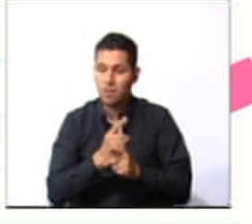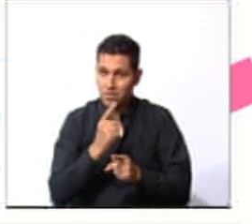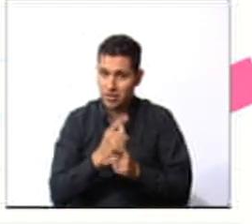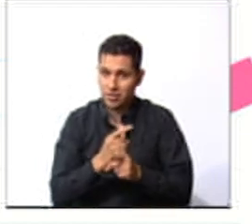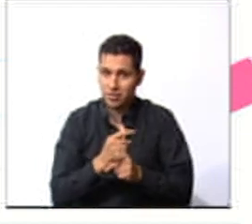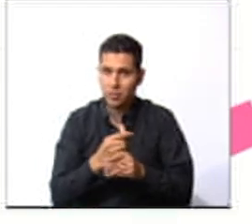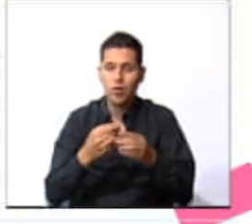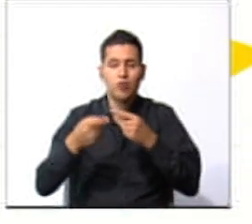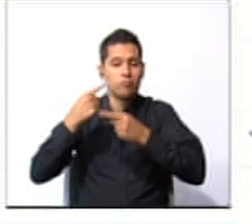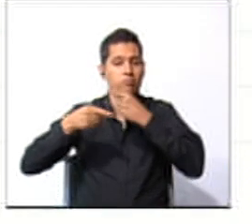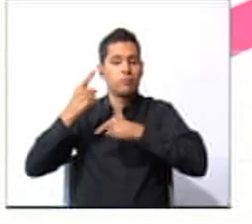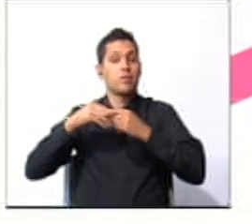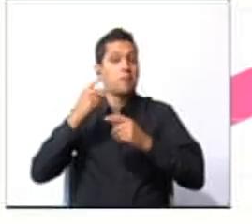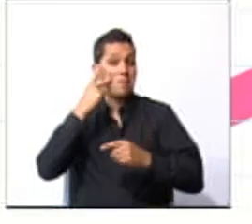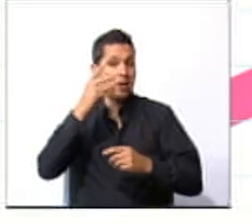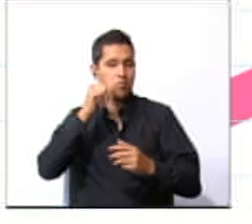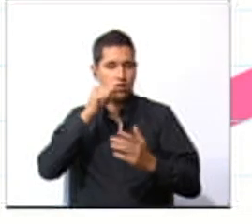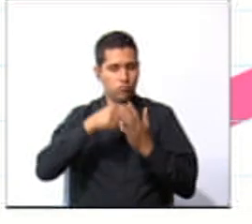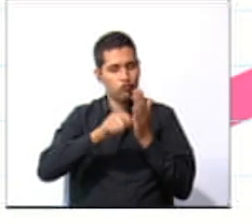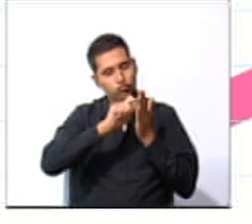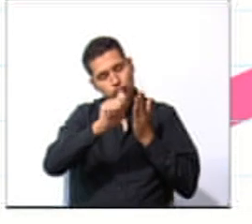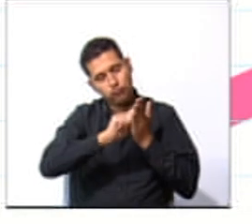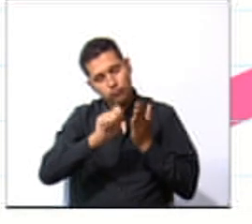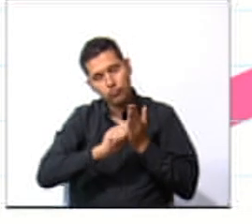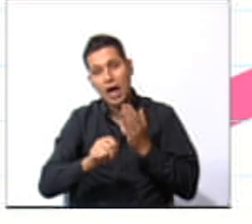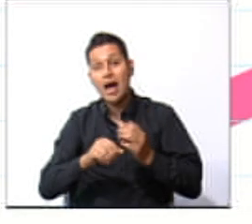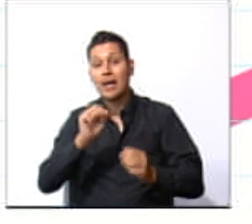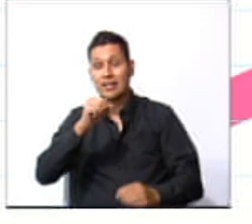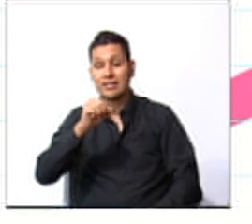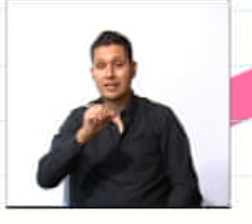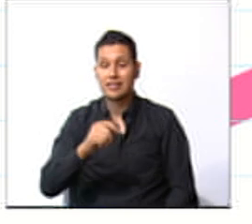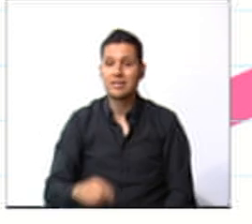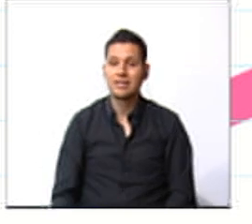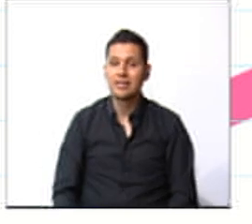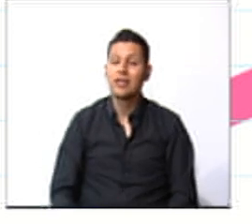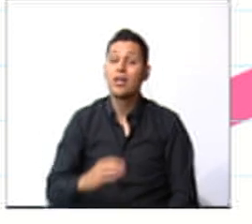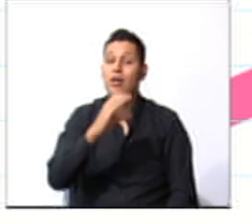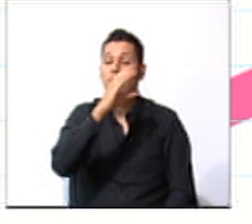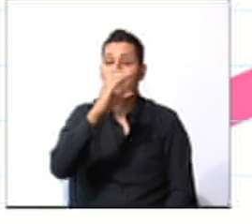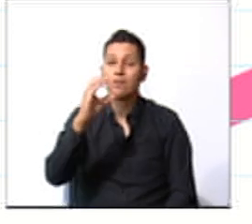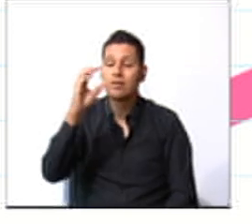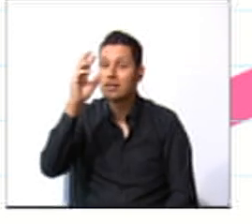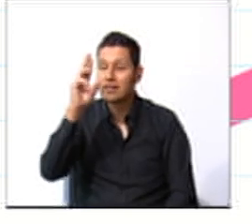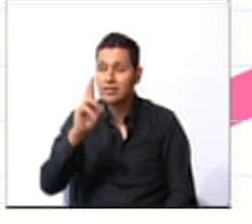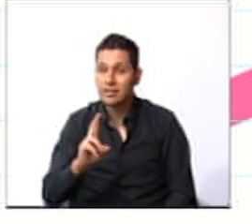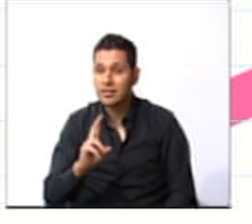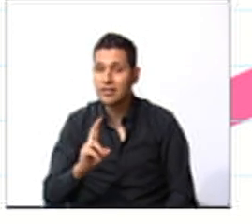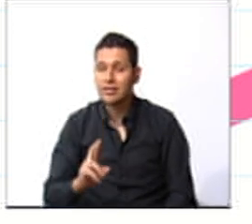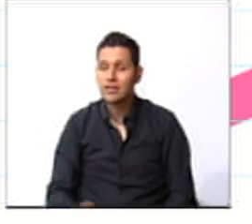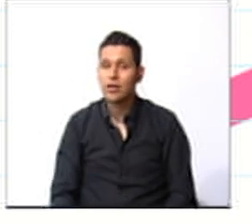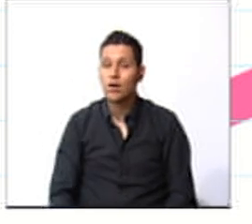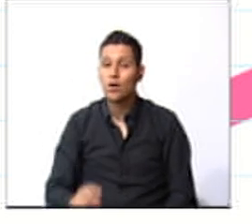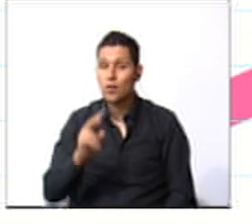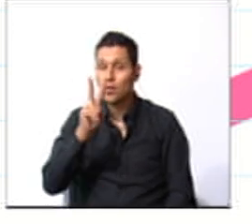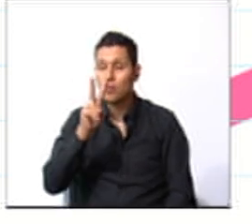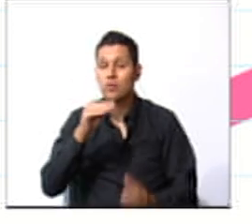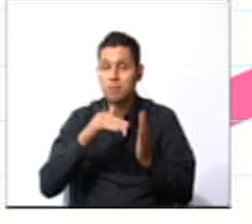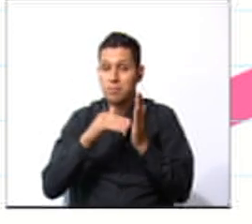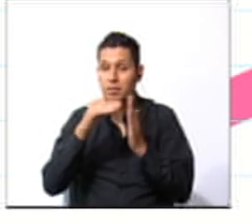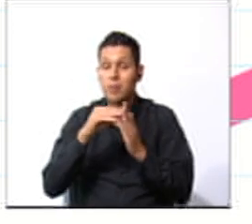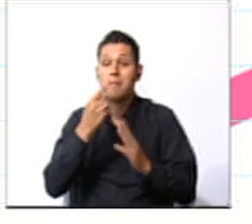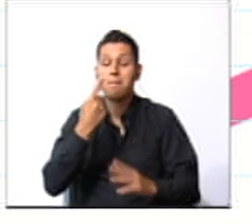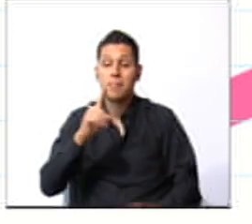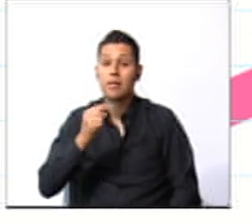text, please? Okay, yes, it says that Costa Rica for 2 million, right? But it